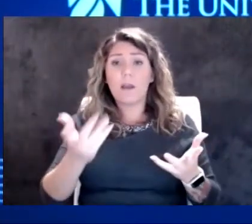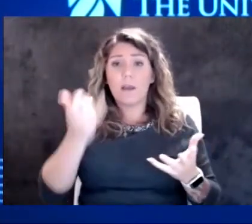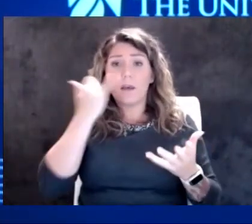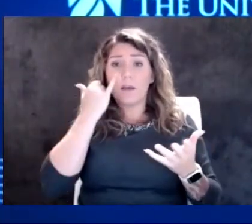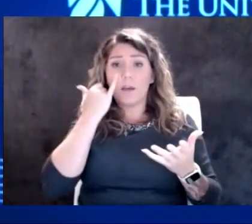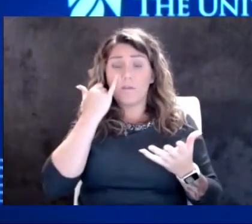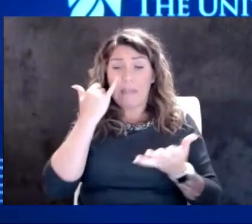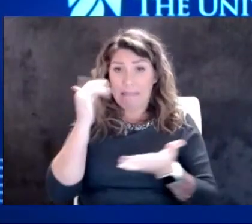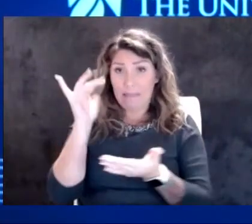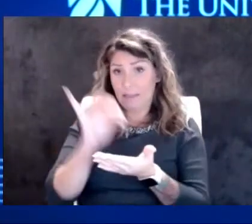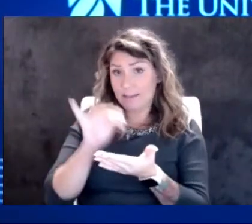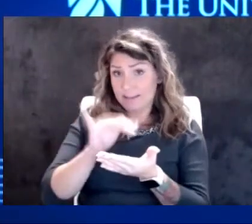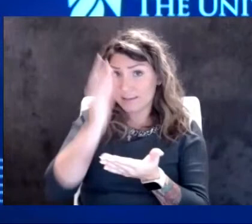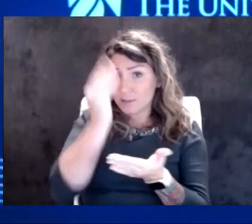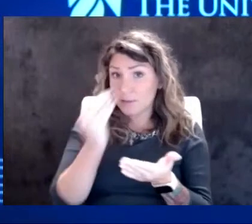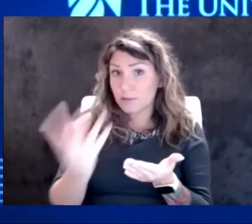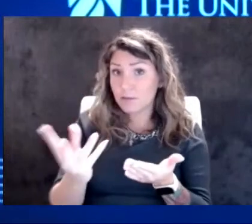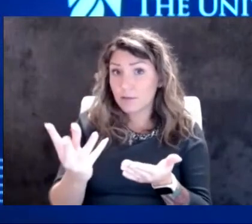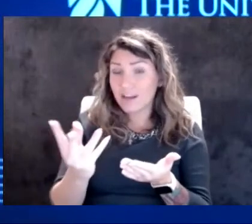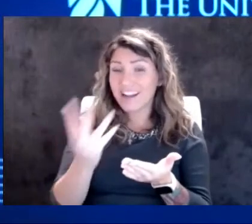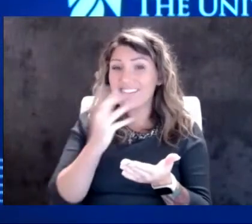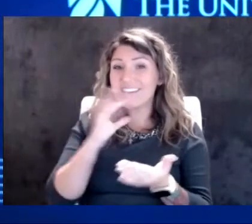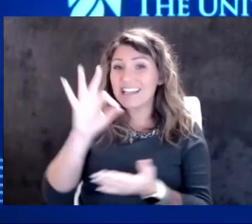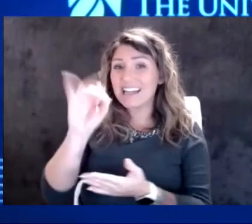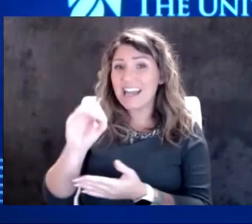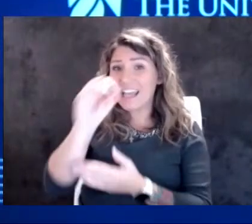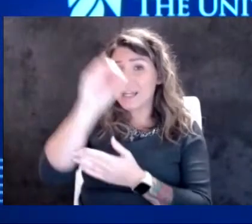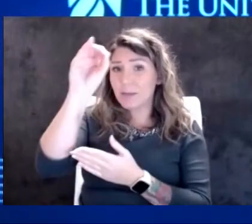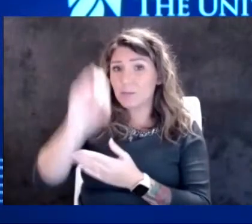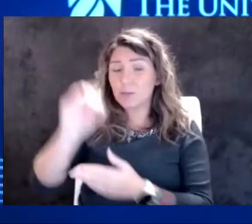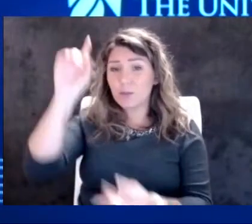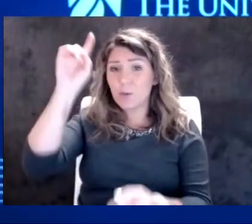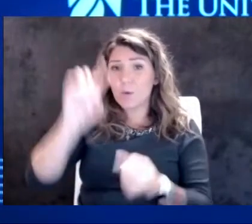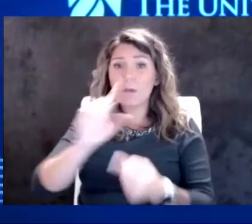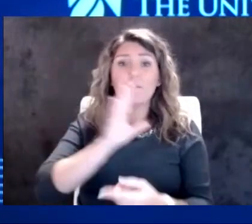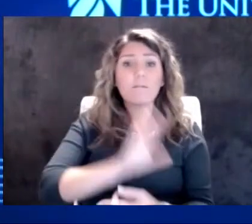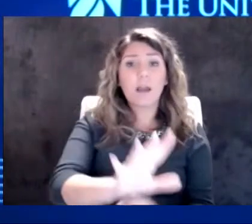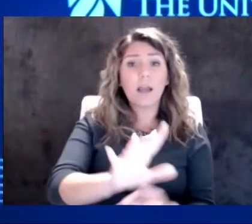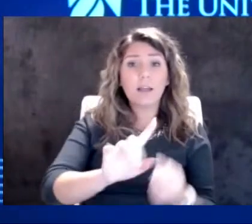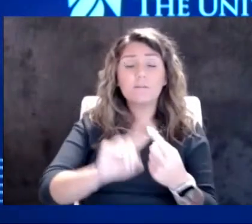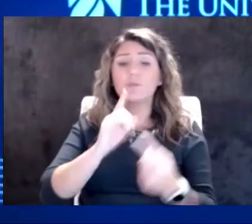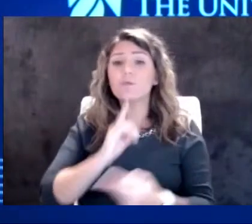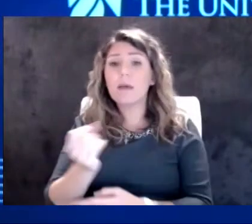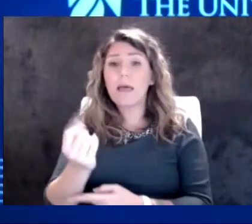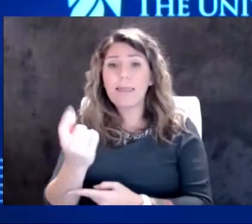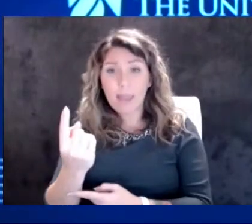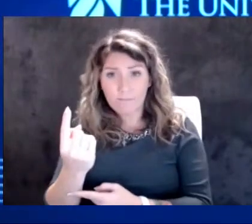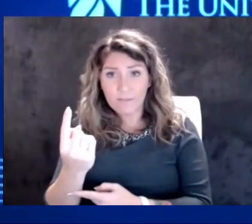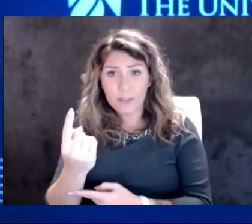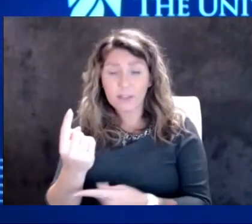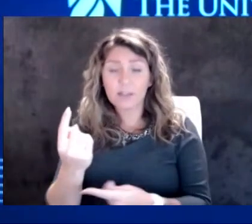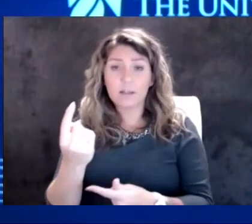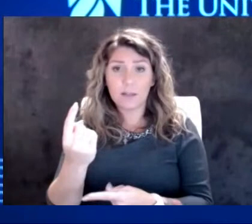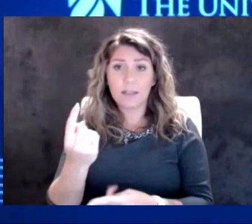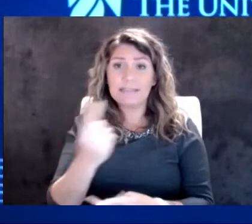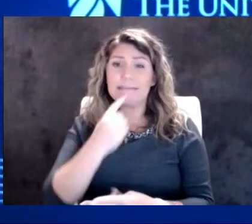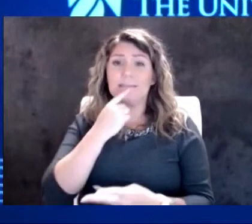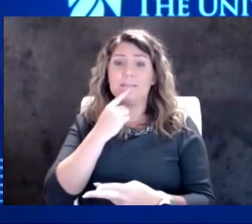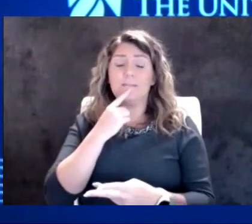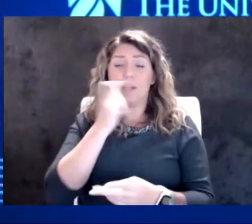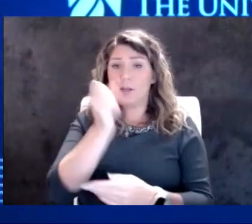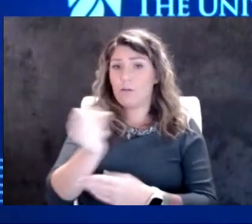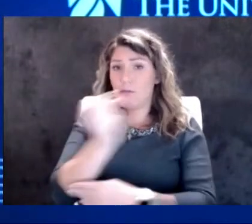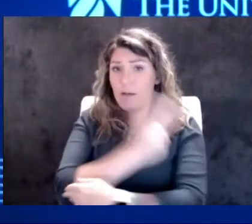data, it said there's a 90% reduction in 5 to 11-year-olds of COVID, of getting COVID and severe hospitalization, death, et cetera.